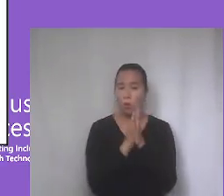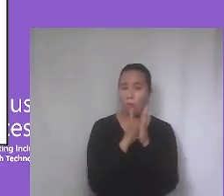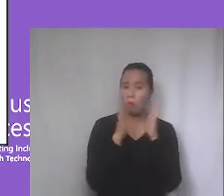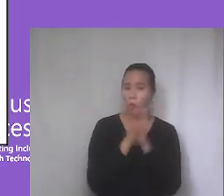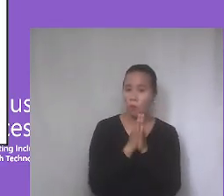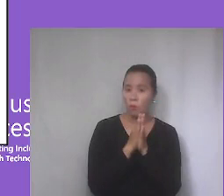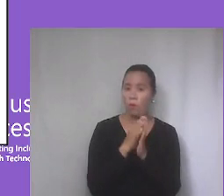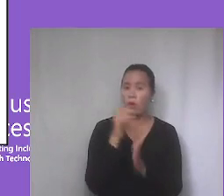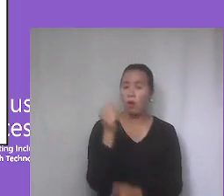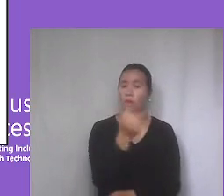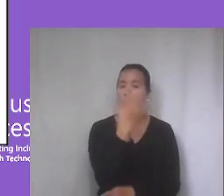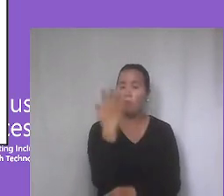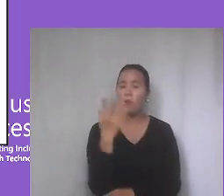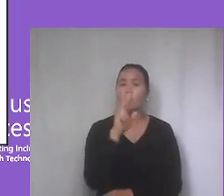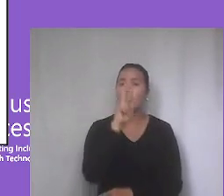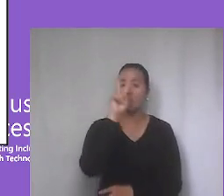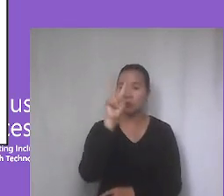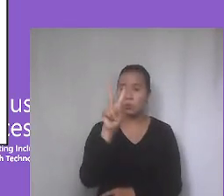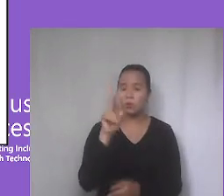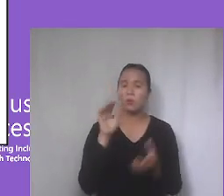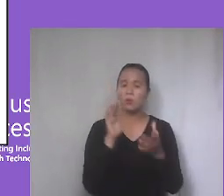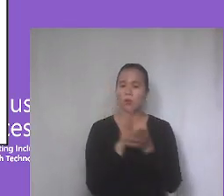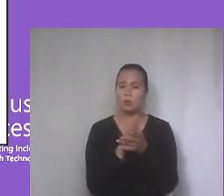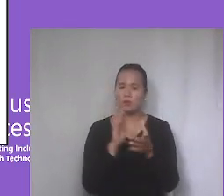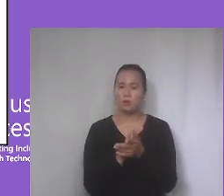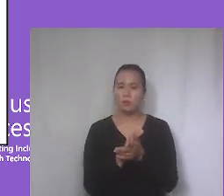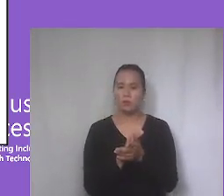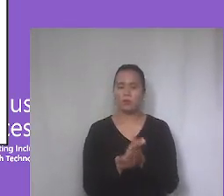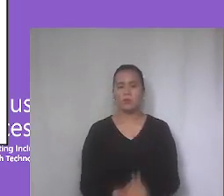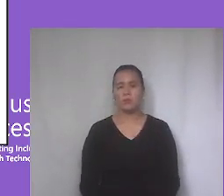That requires two claps. So there are two syllables